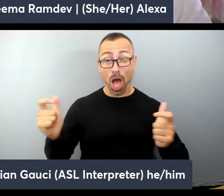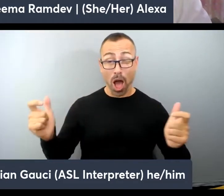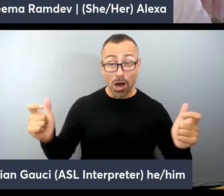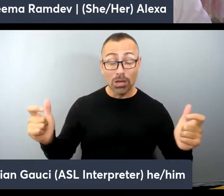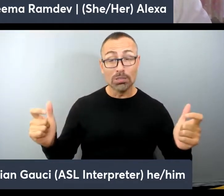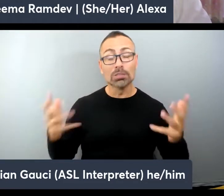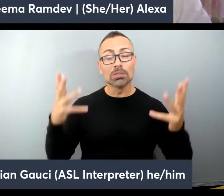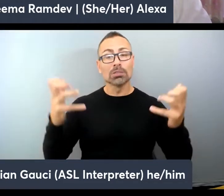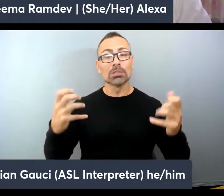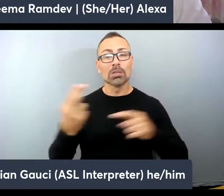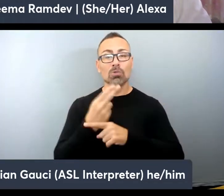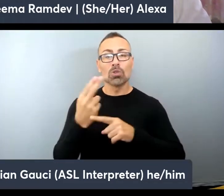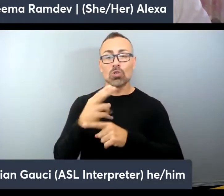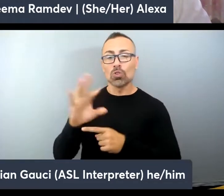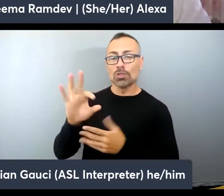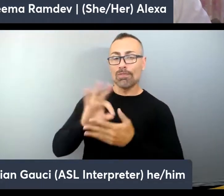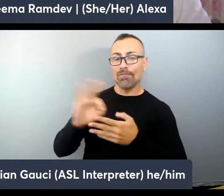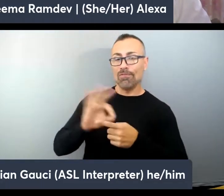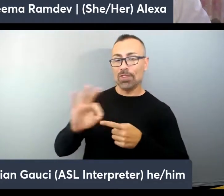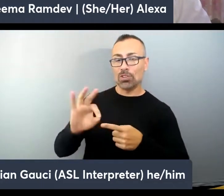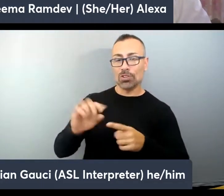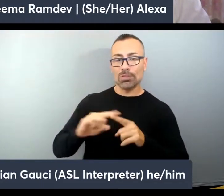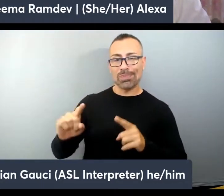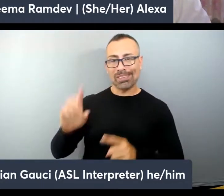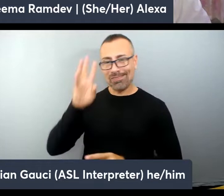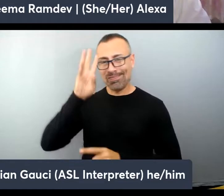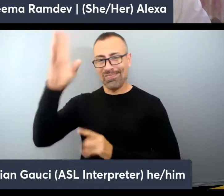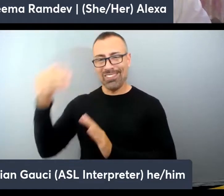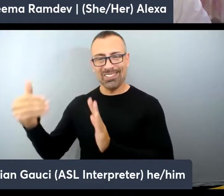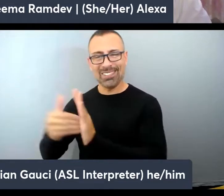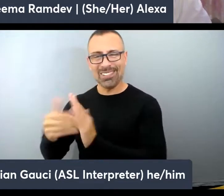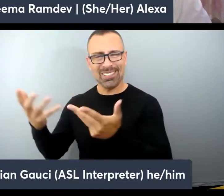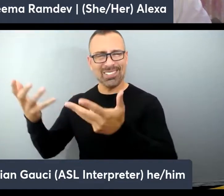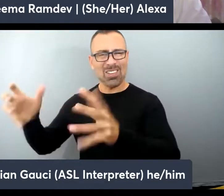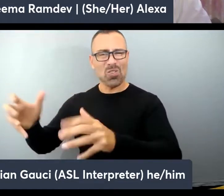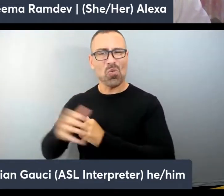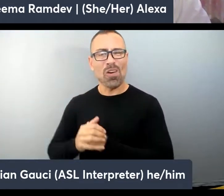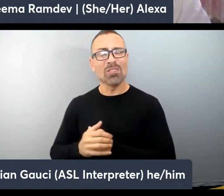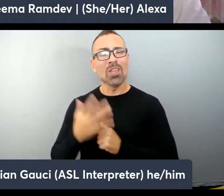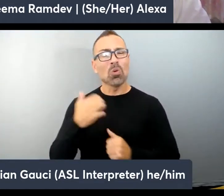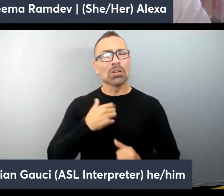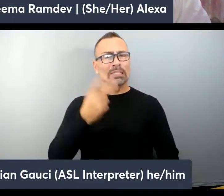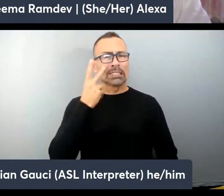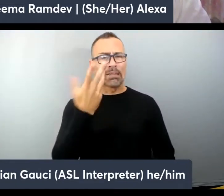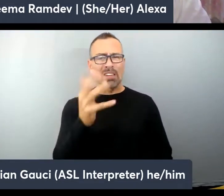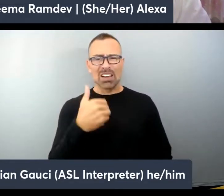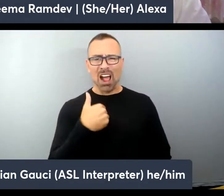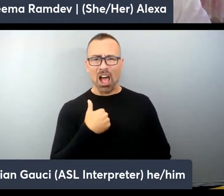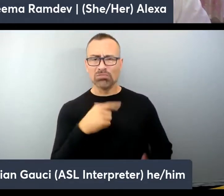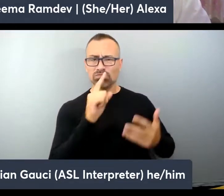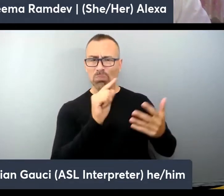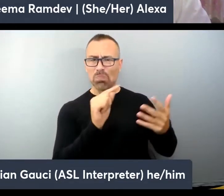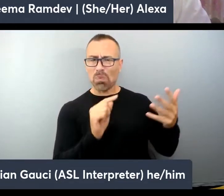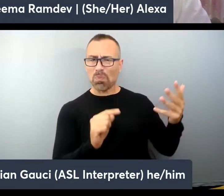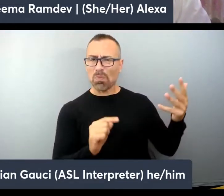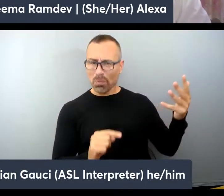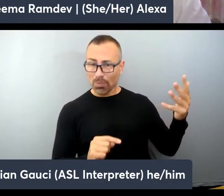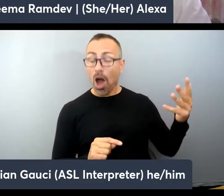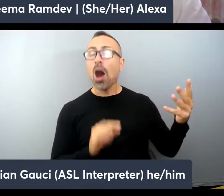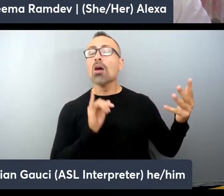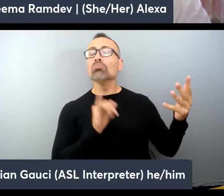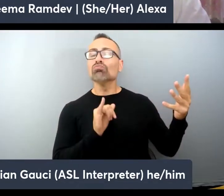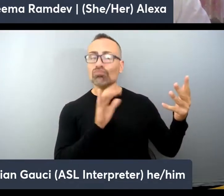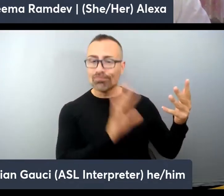don't want to reinvent them. They want to discover what's there so that they can reuse them. So Ah, so that's that's one the of the main importance of capabilities. it.